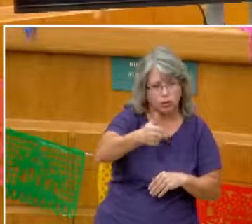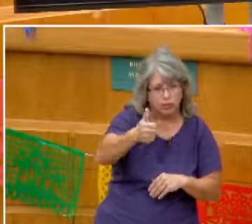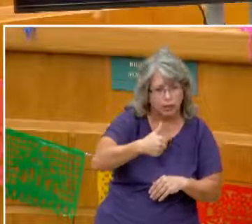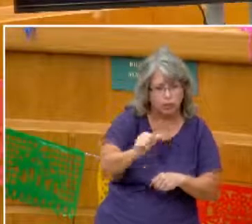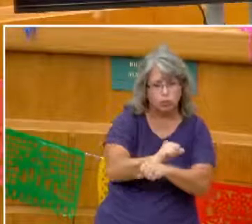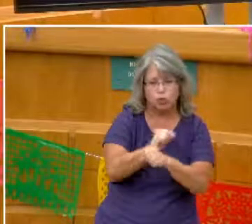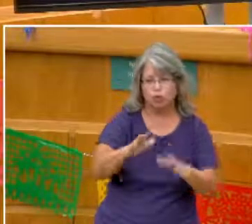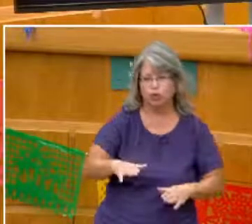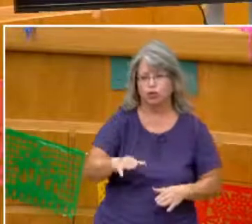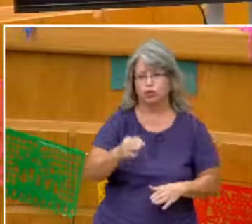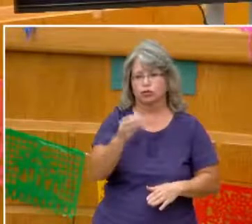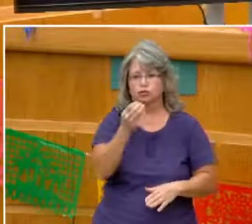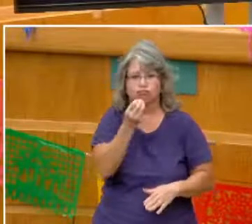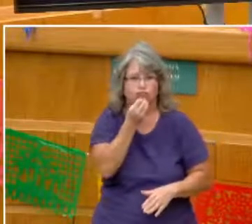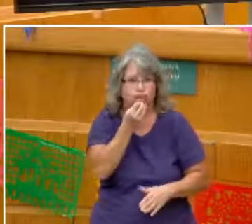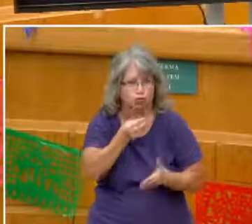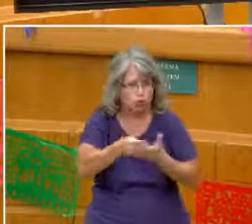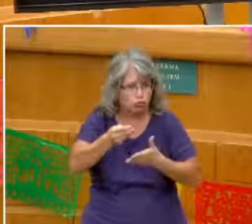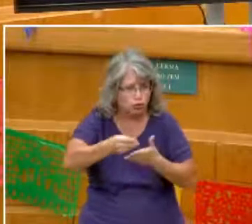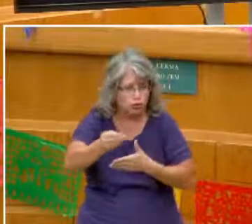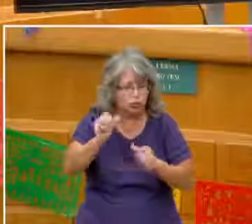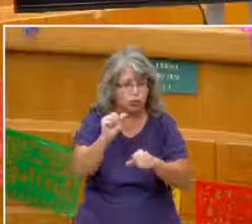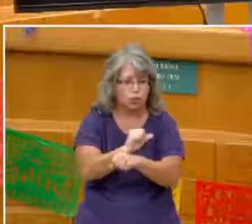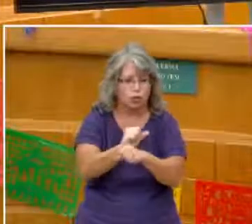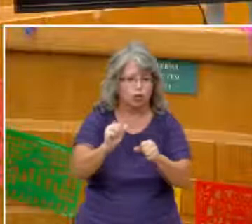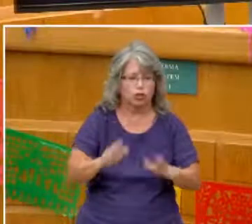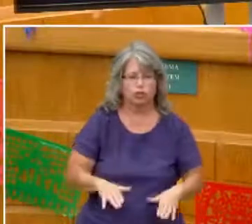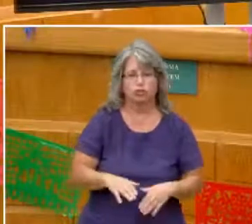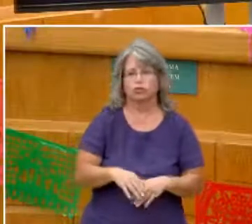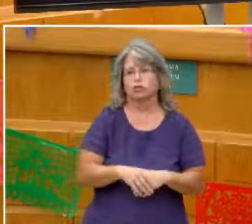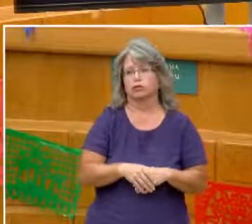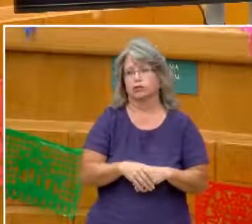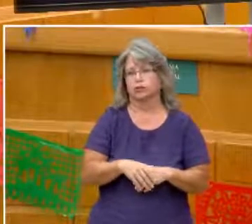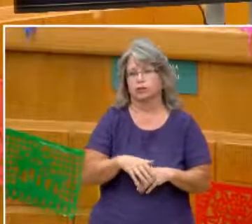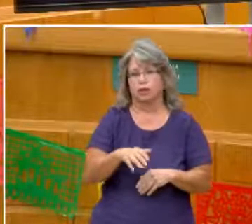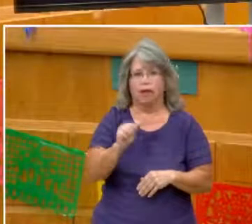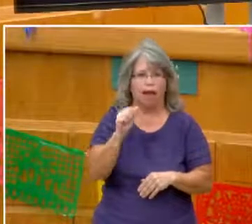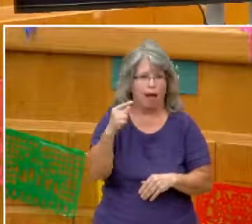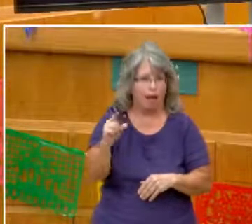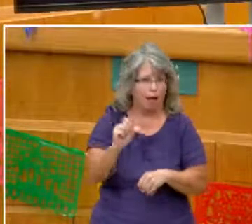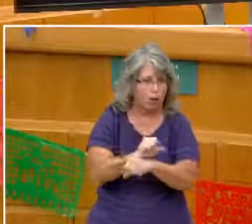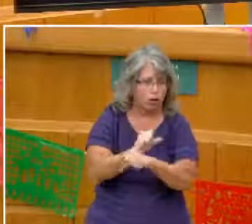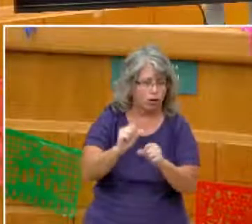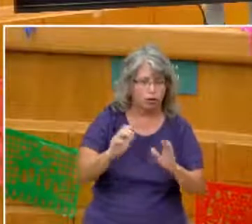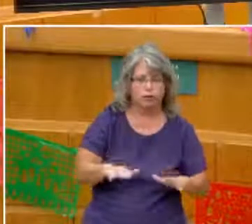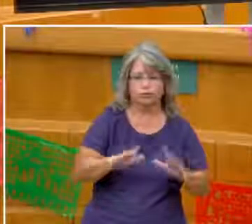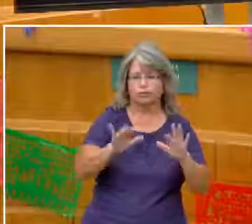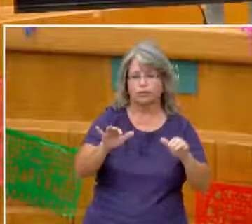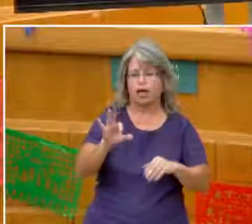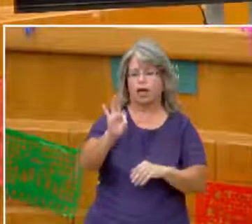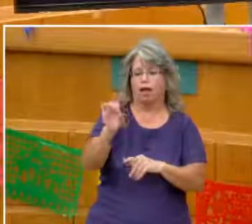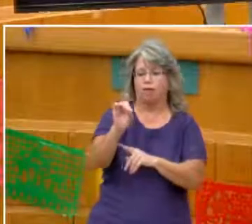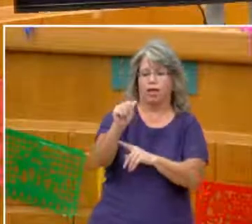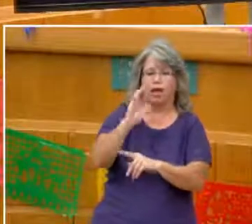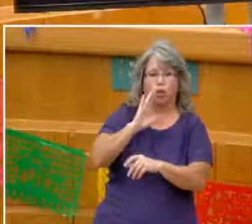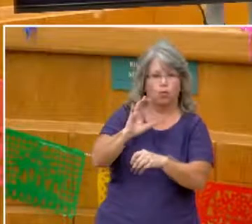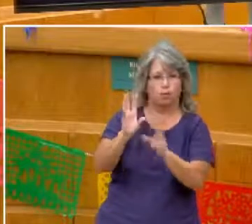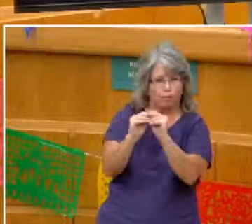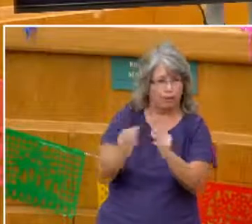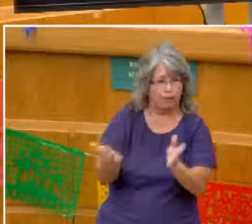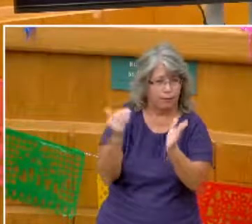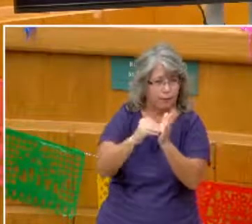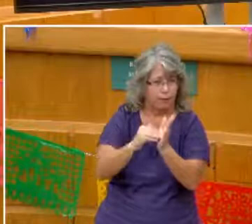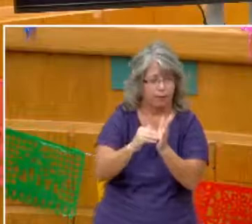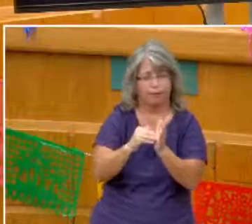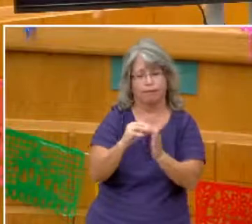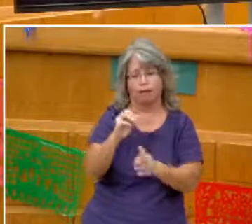store workers, food and agricultural workers as well. FDA will meet on October the 15th and 16th to